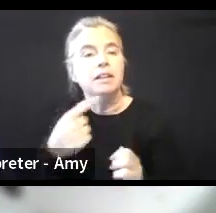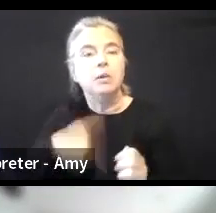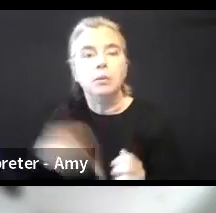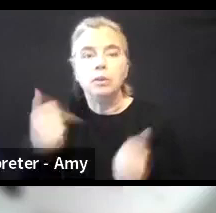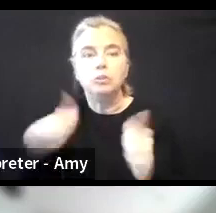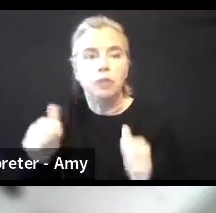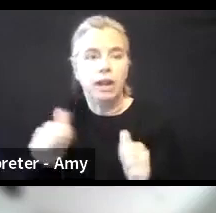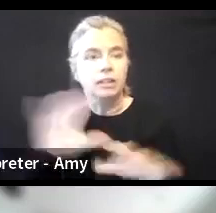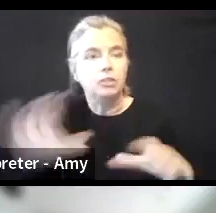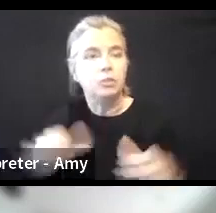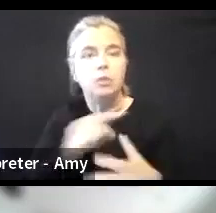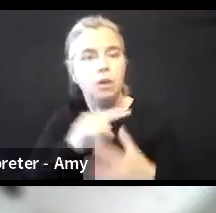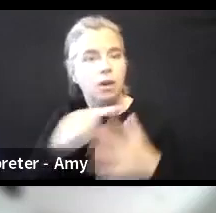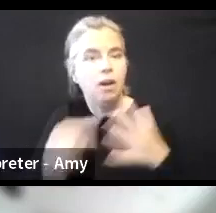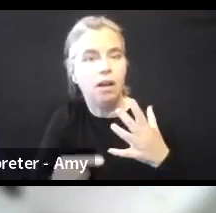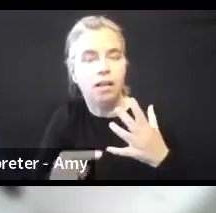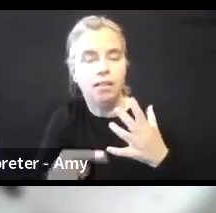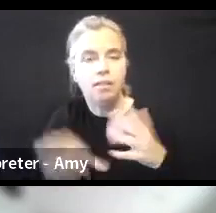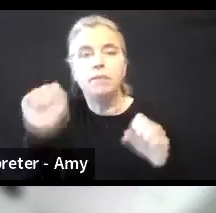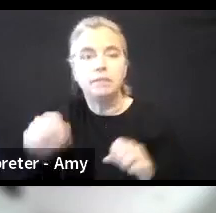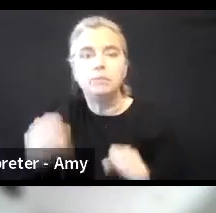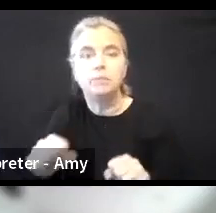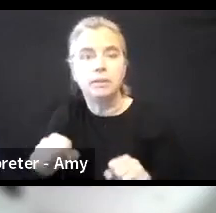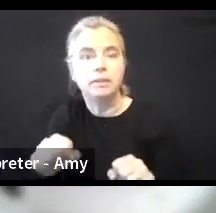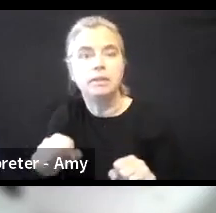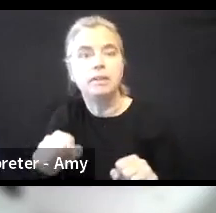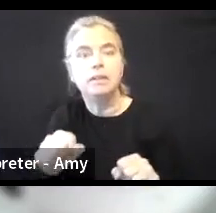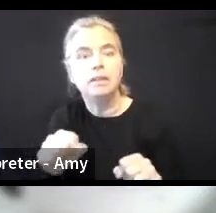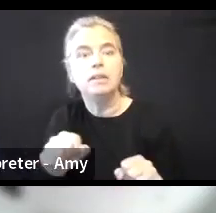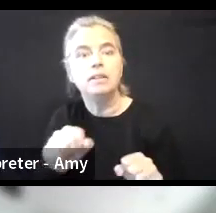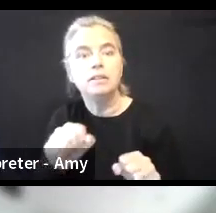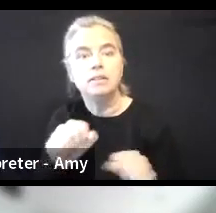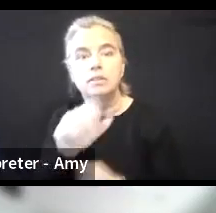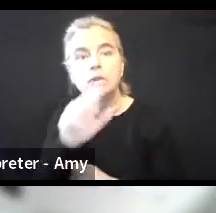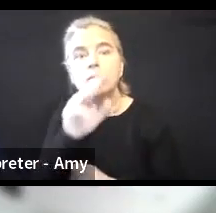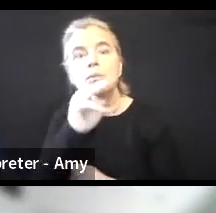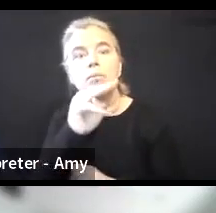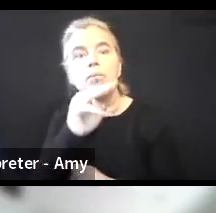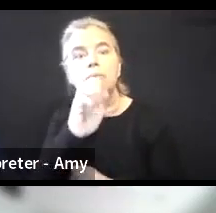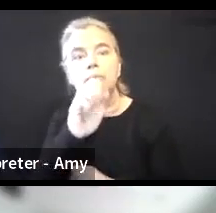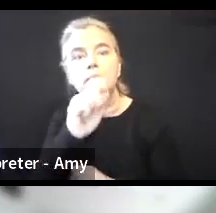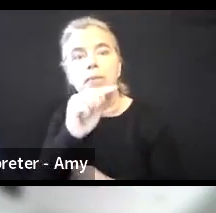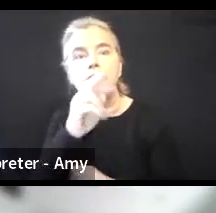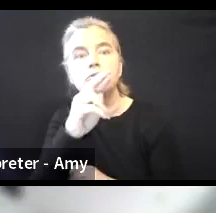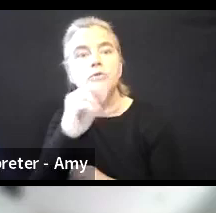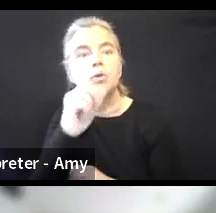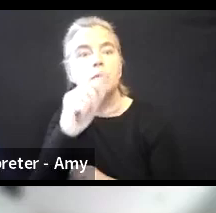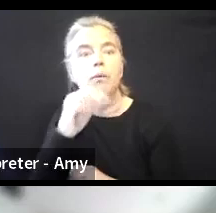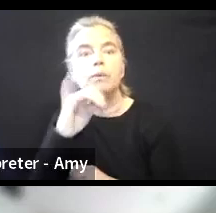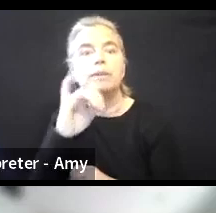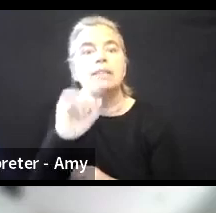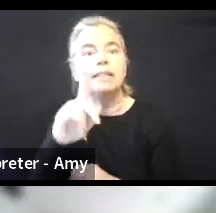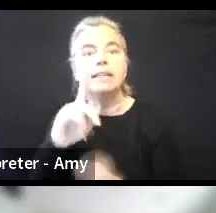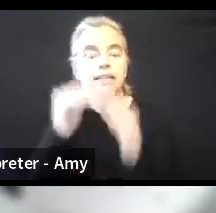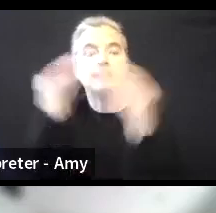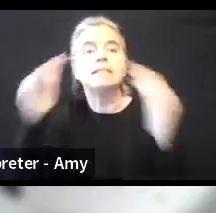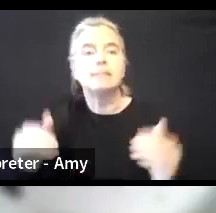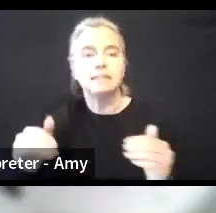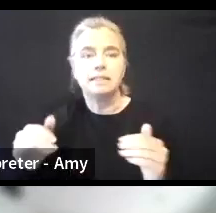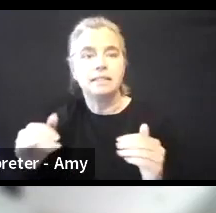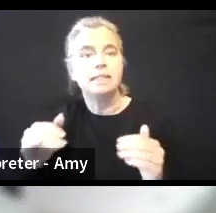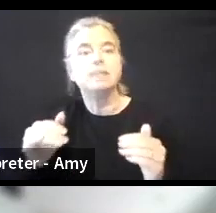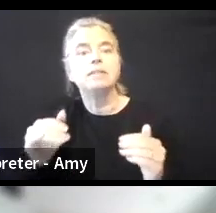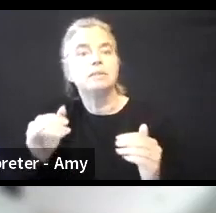T's, but we are closing a MetroLink system that its original geographic layout was